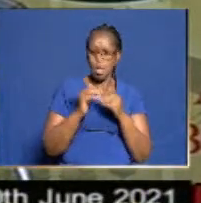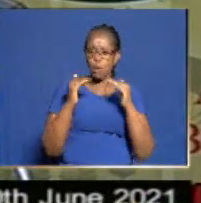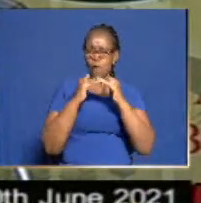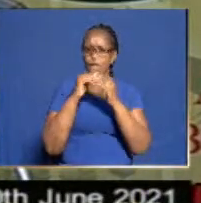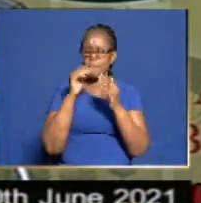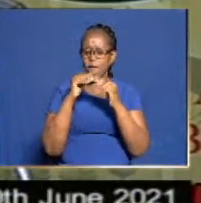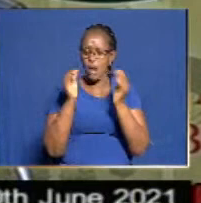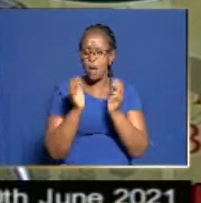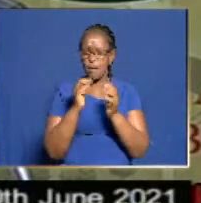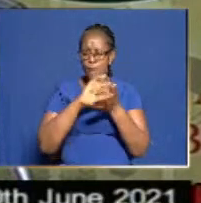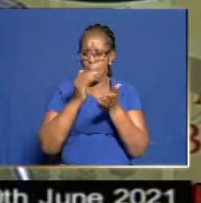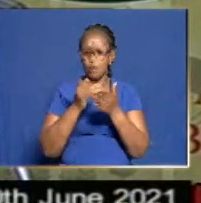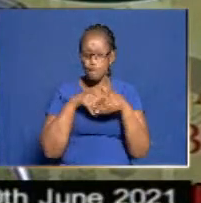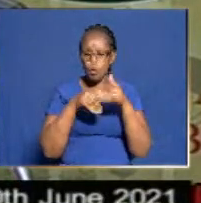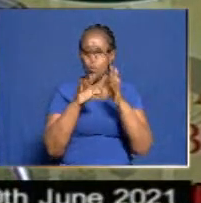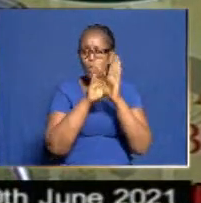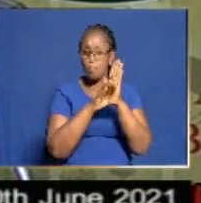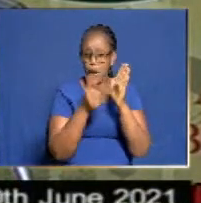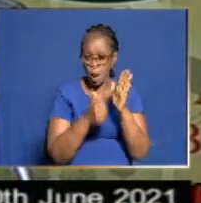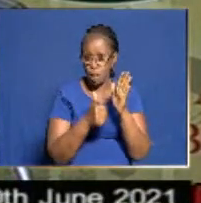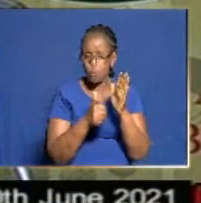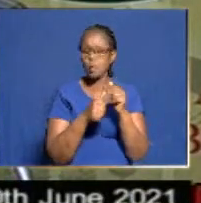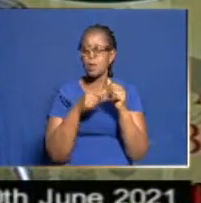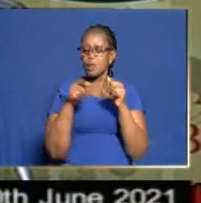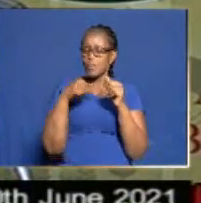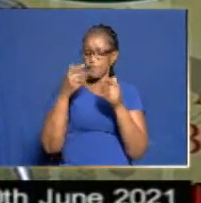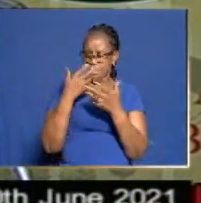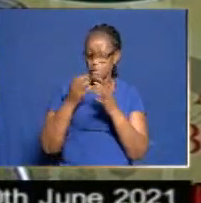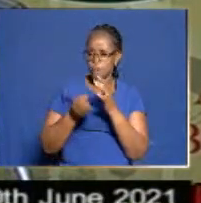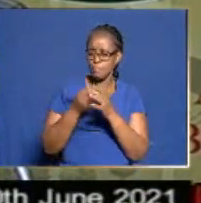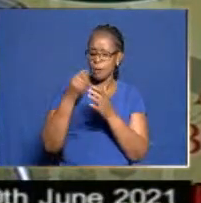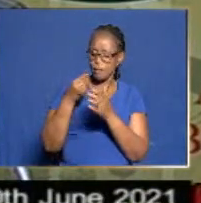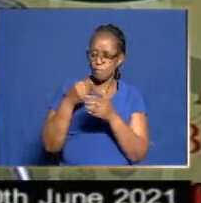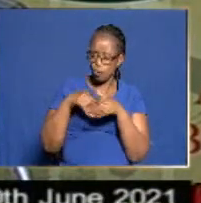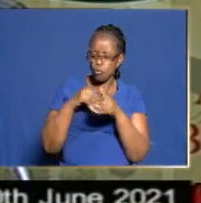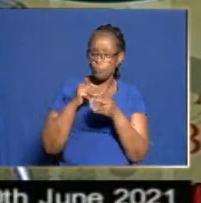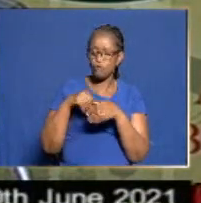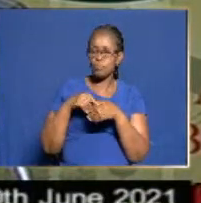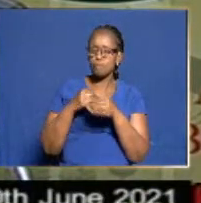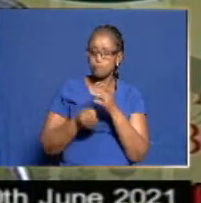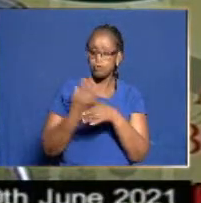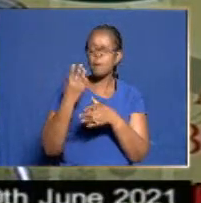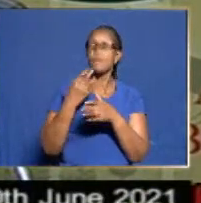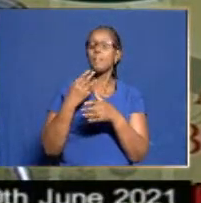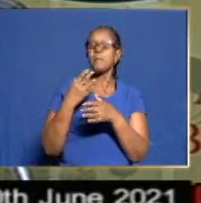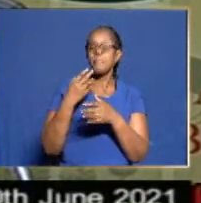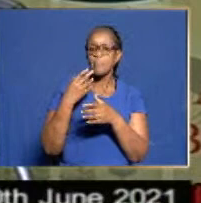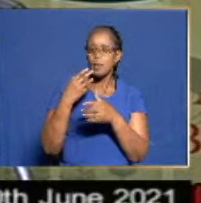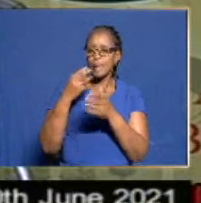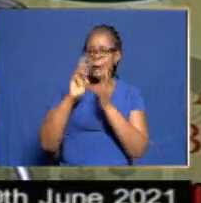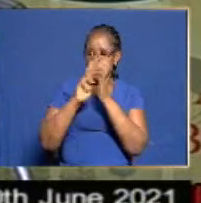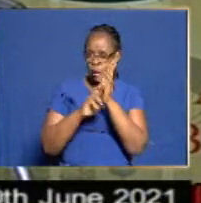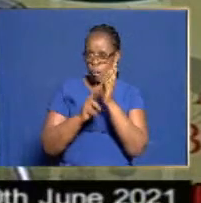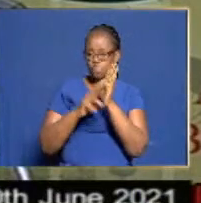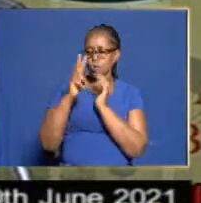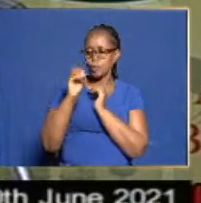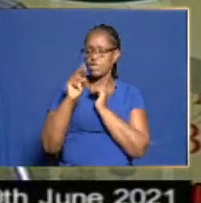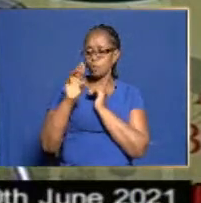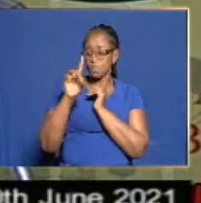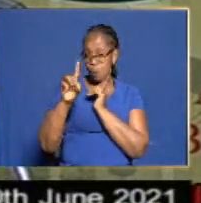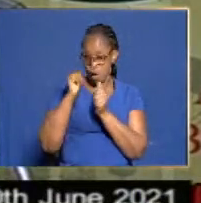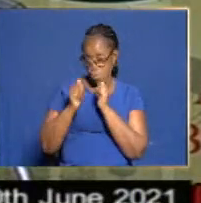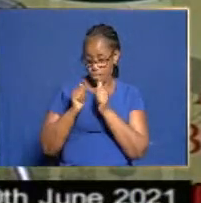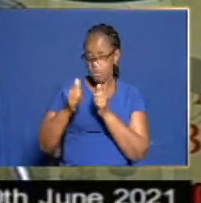developed the Public Finance Management Regulations 2021, which is now before this House for consideration. Mr.